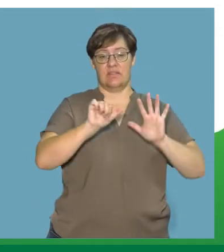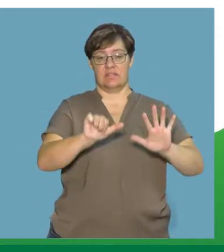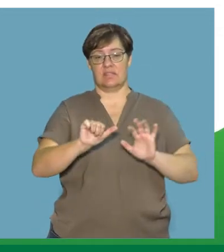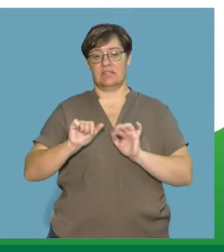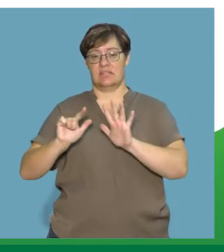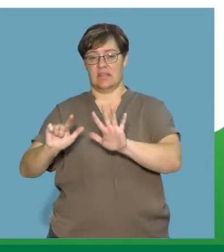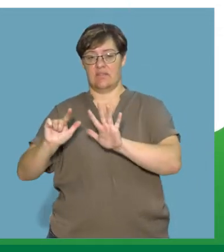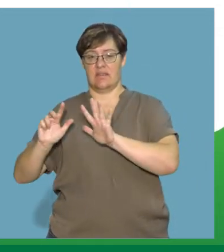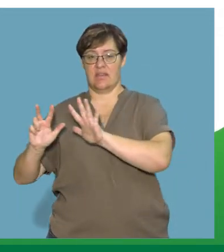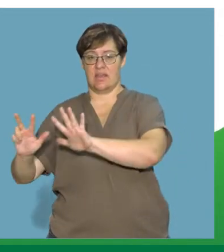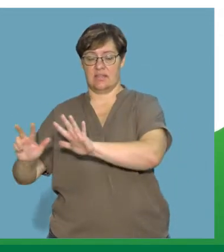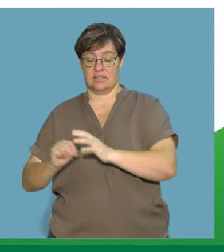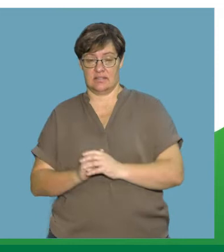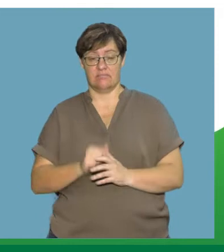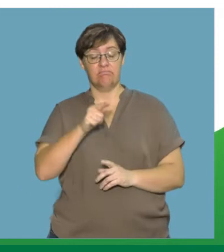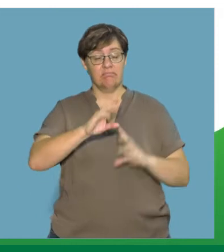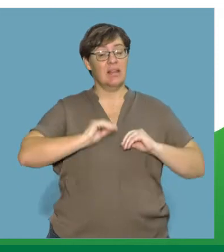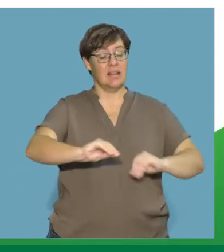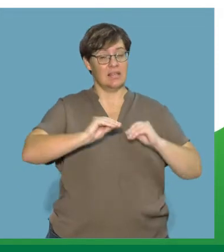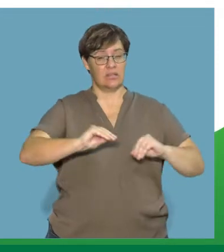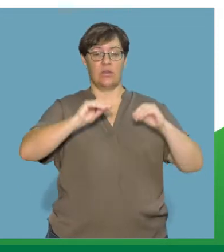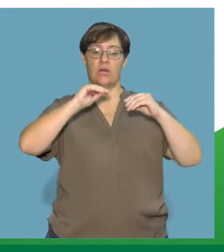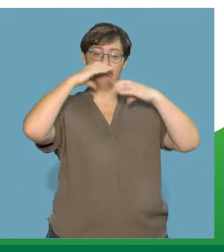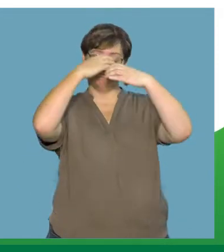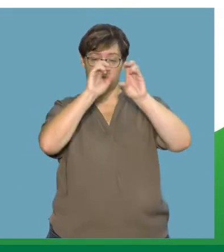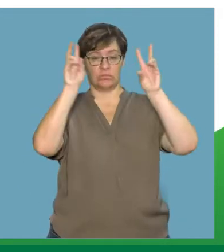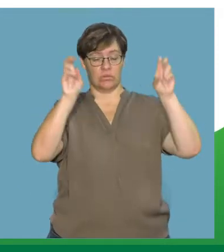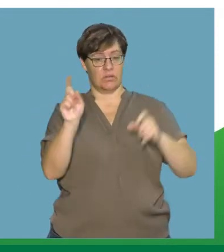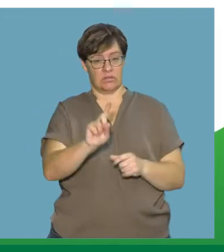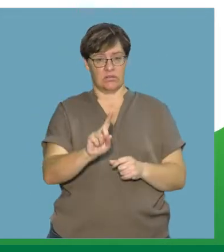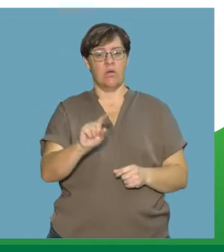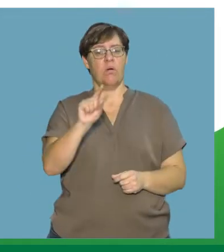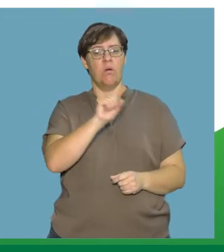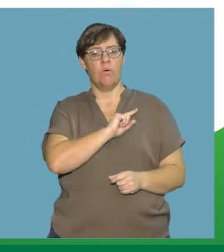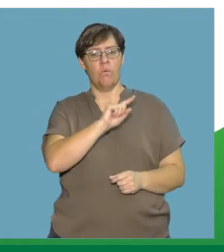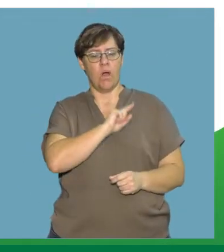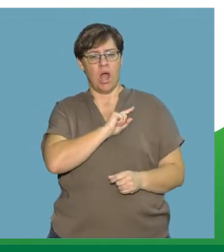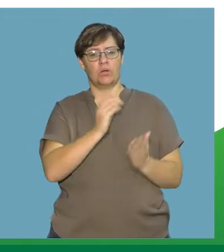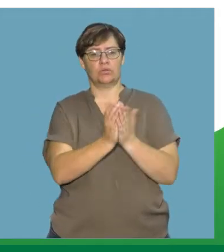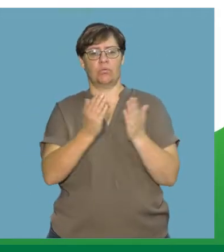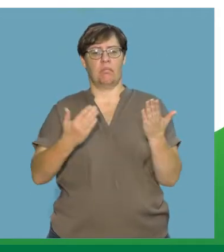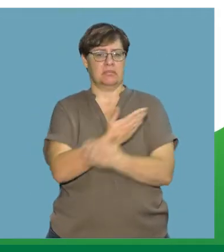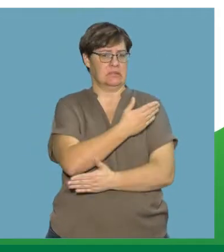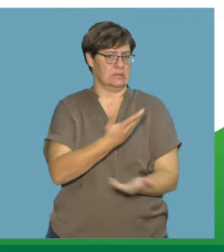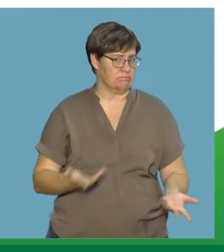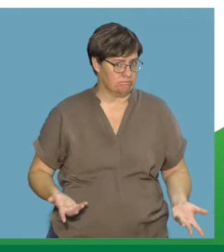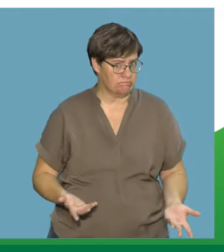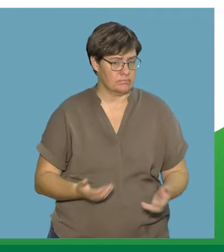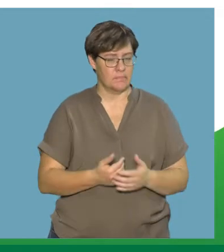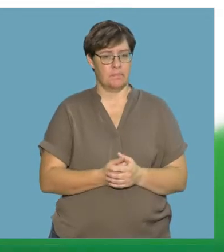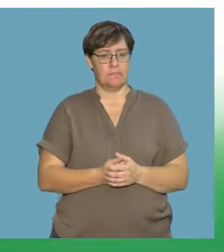6, 7, and 8. In this lesson, the topic of focus is on why we sometimes miss school.